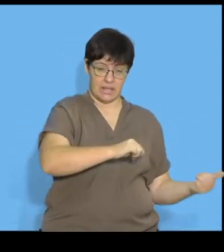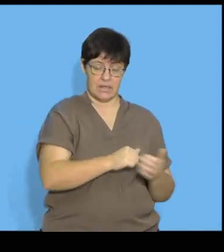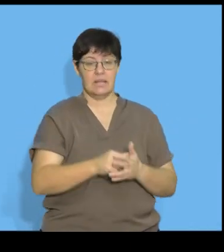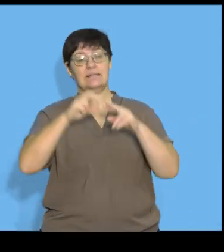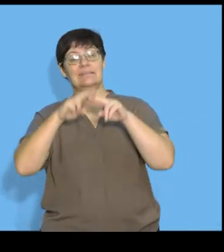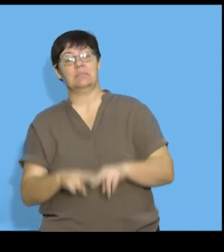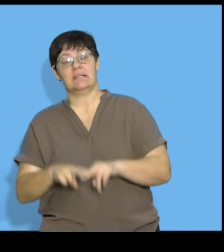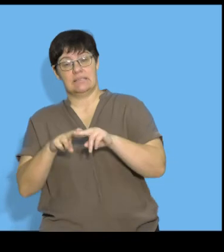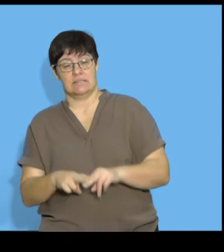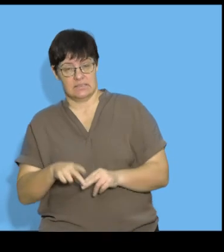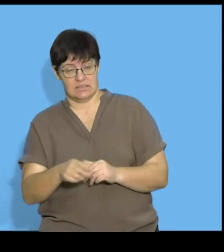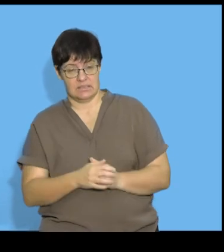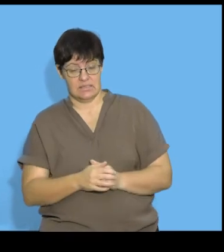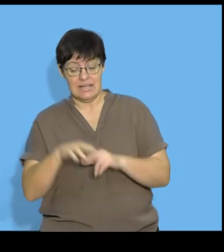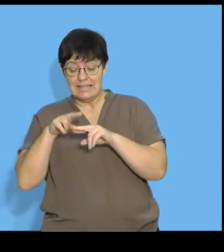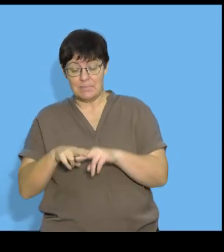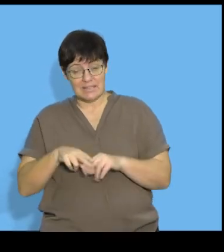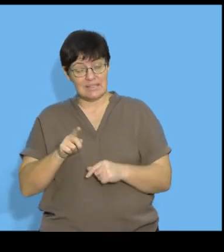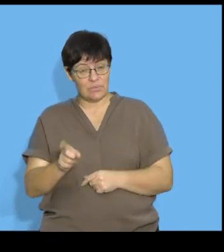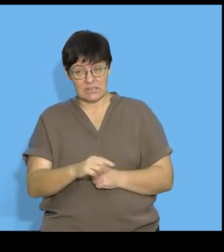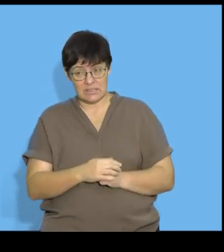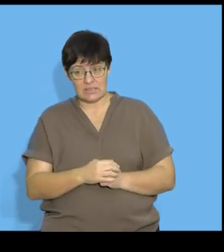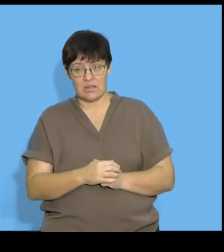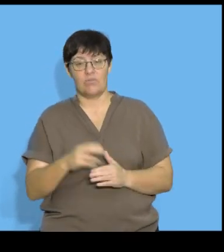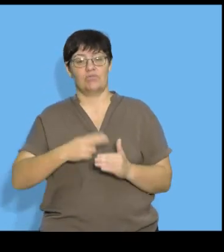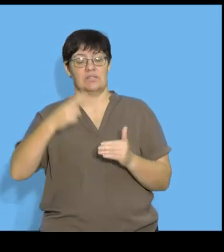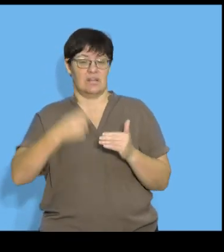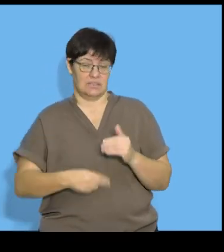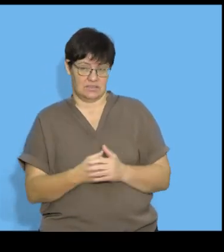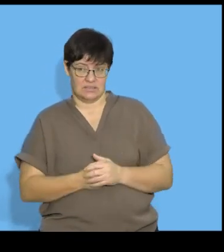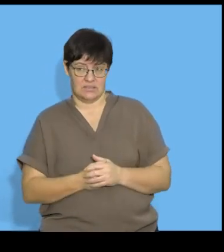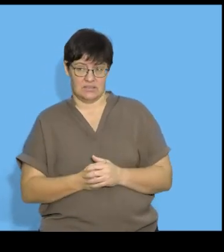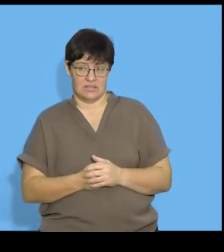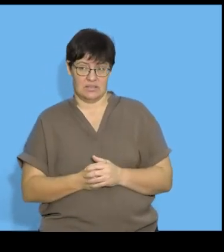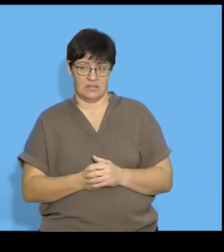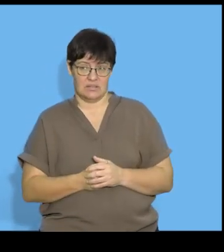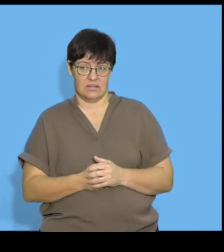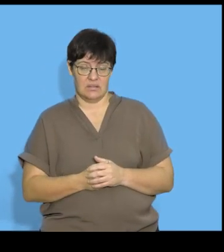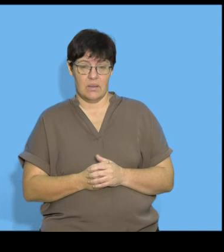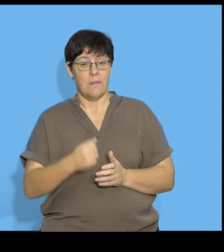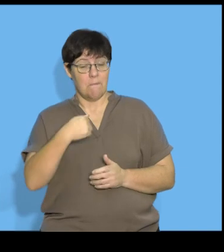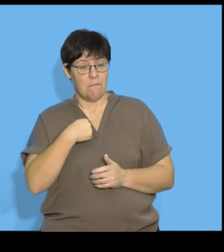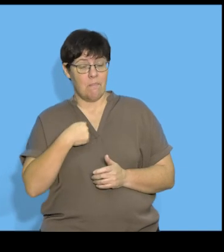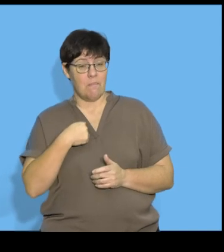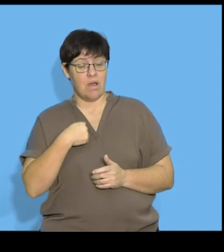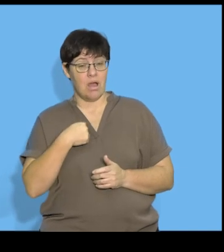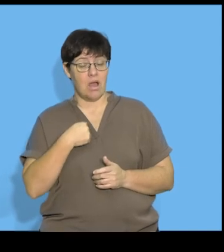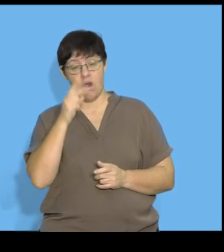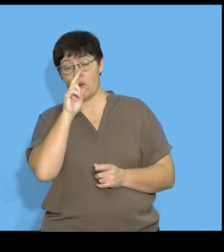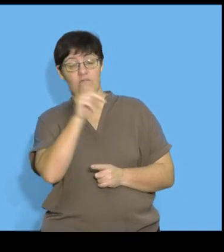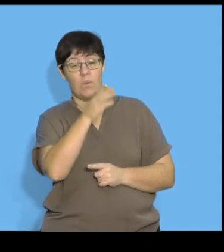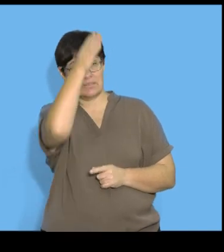dependent? Dependent is results. What was I looking for? Let's go back